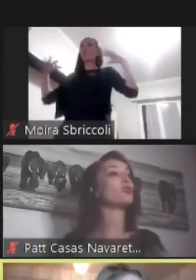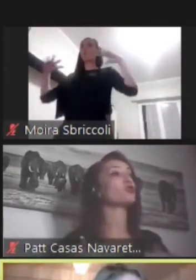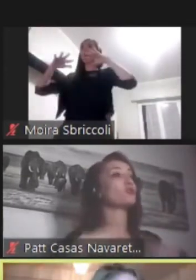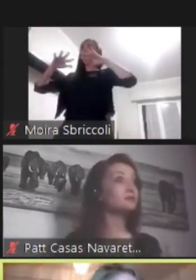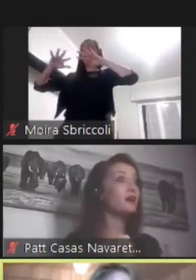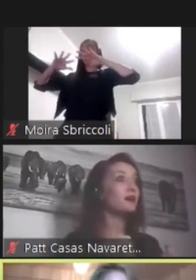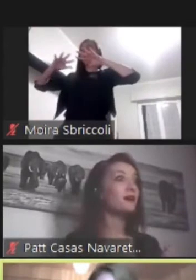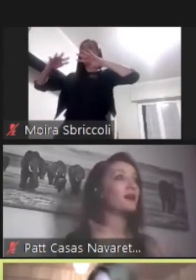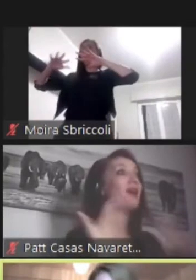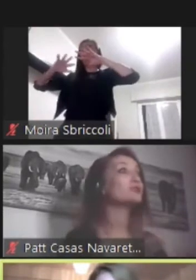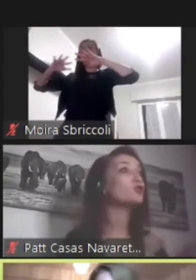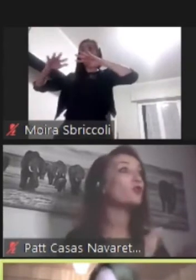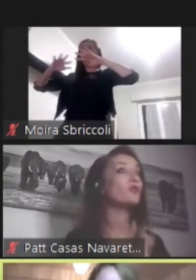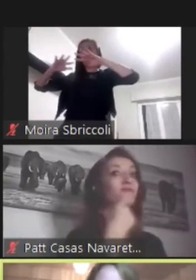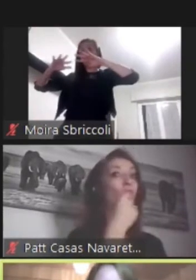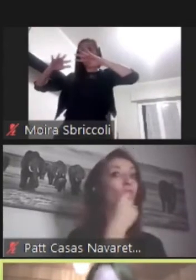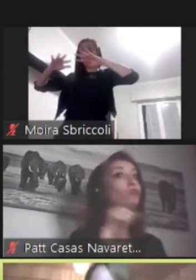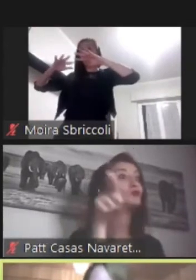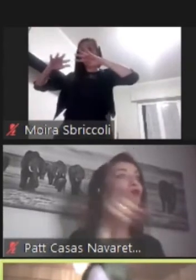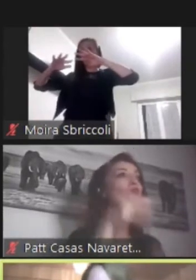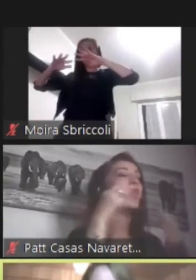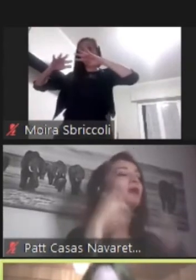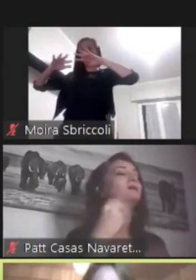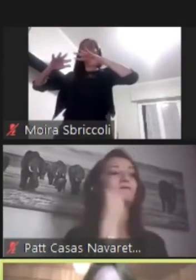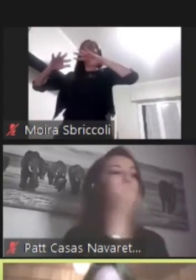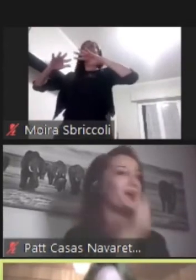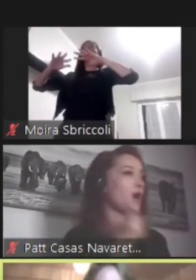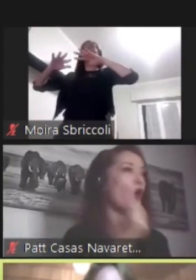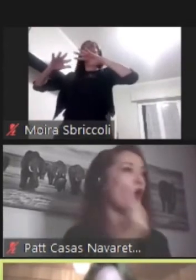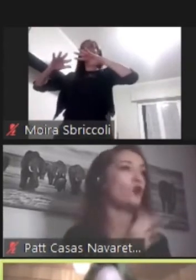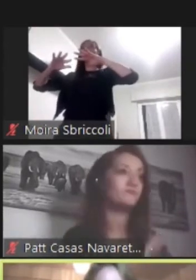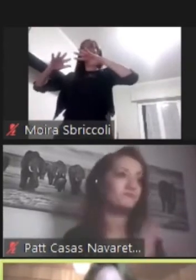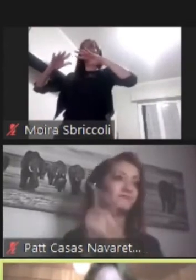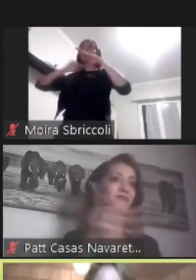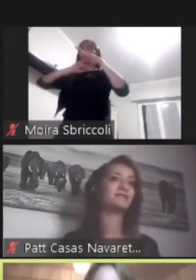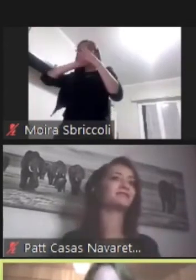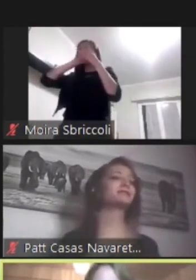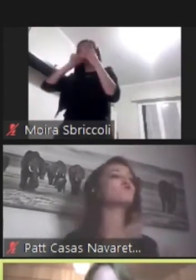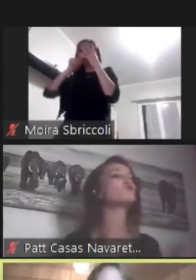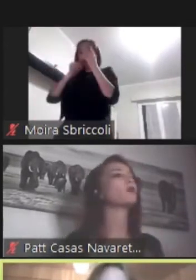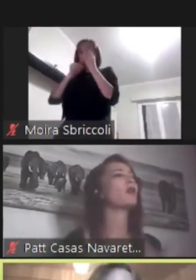is really an exciting product to talk about this evening.